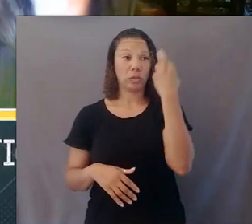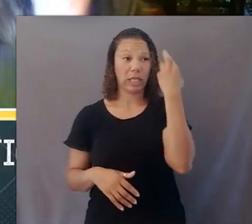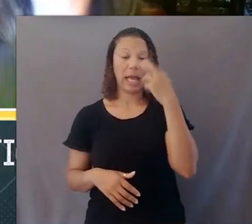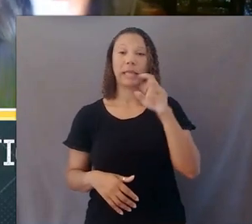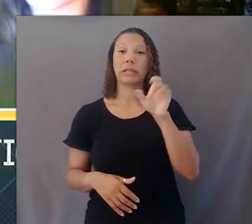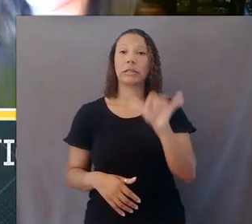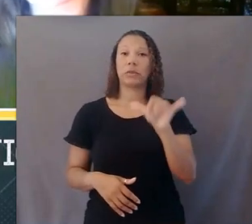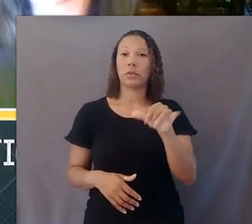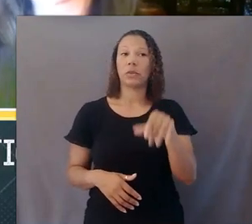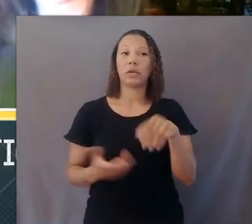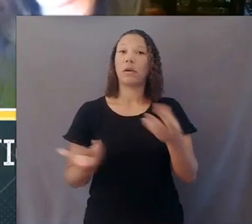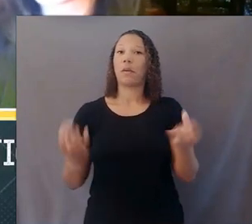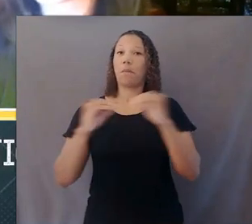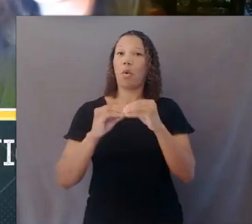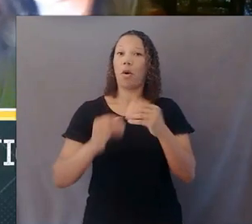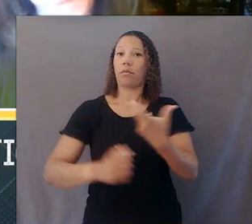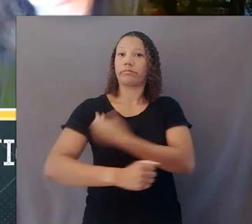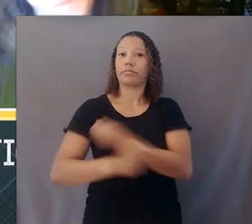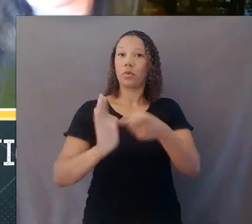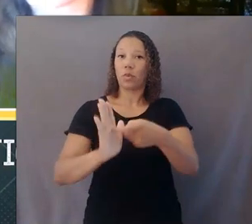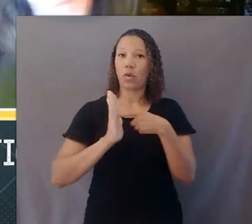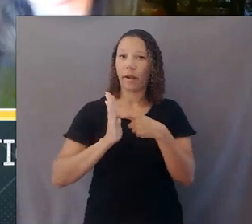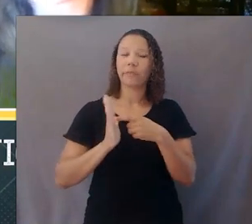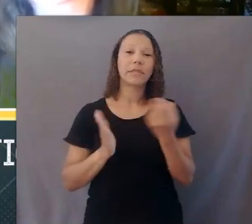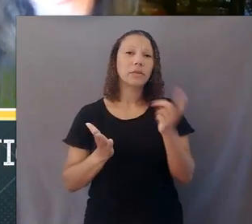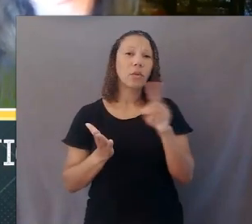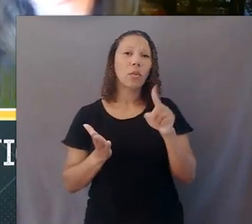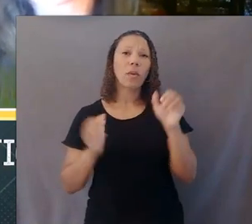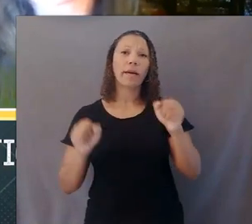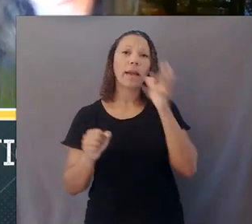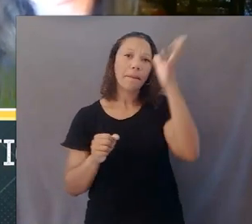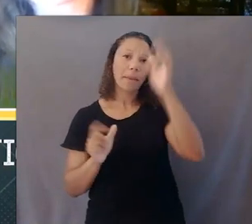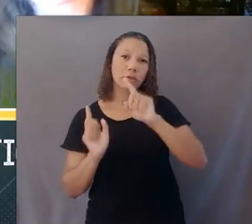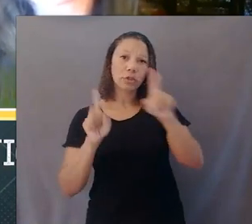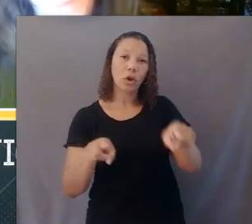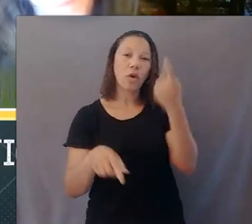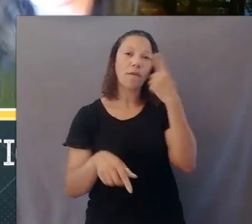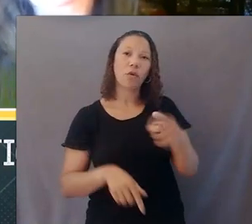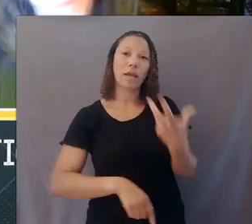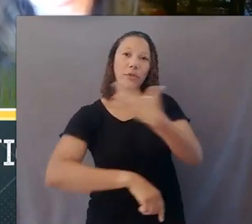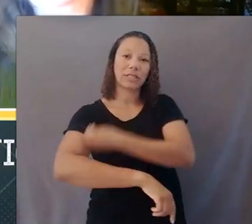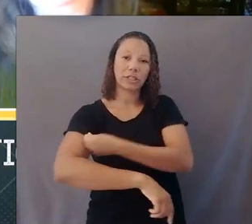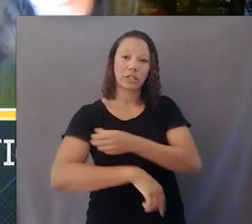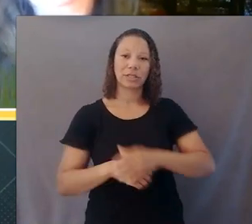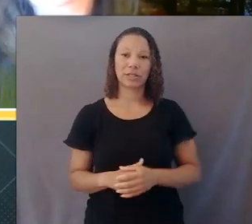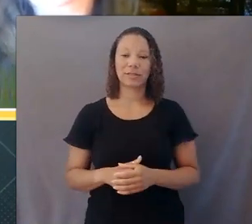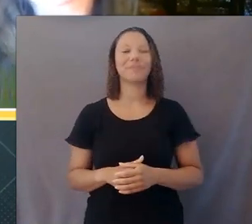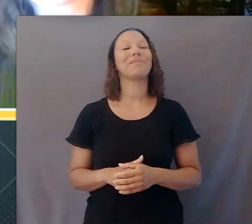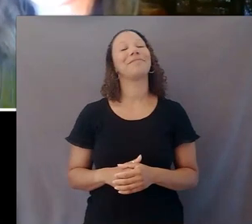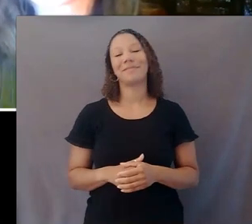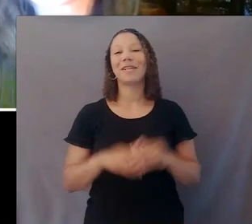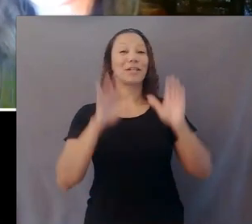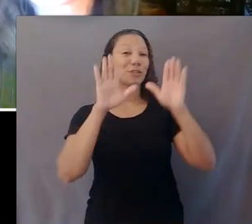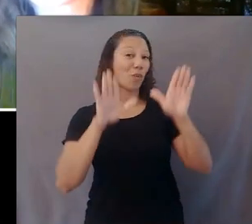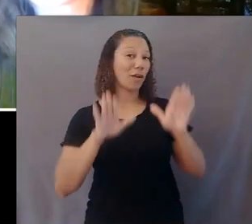can families get immunizations for their student? So the great thing is there's many options.